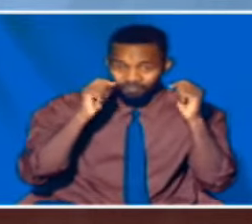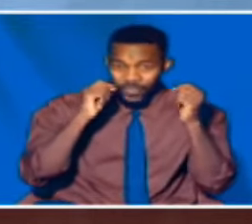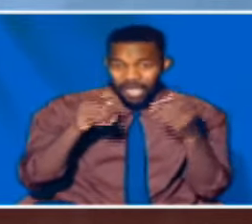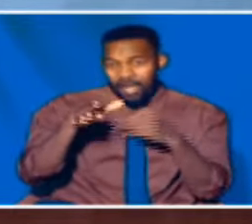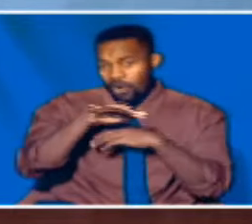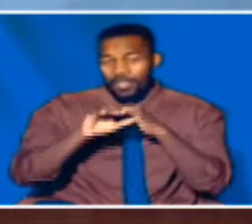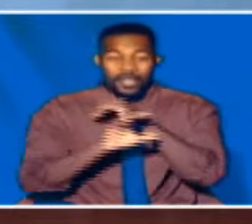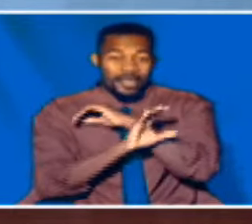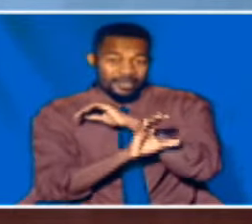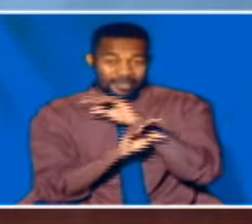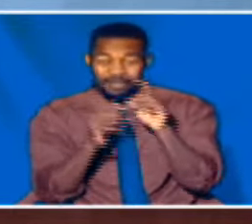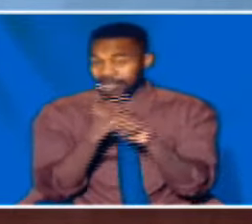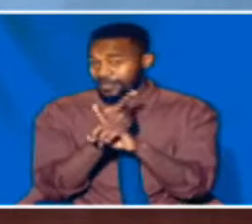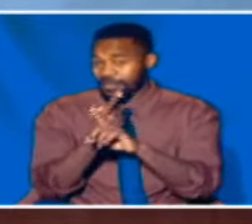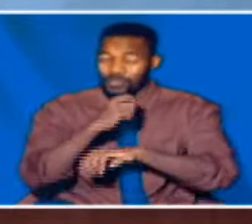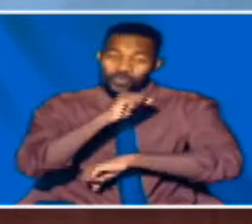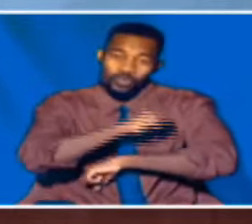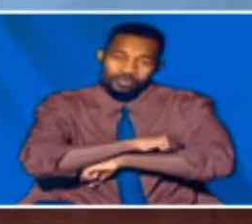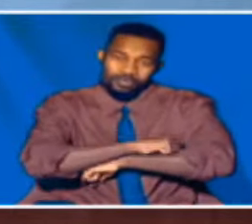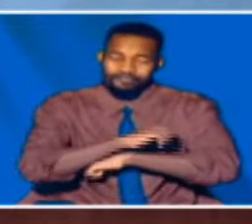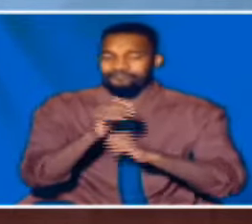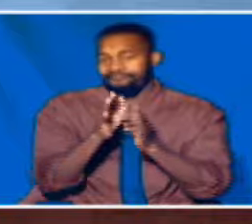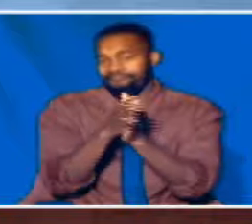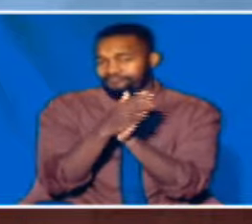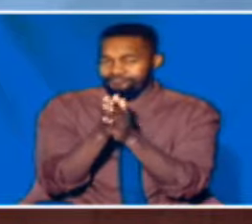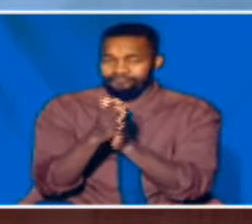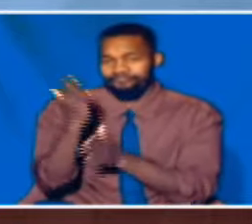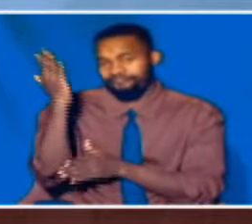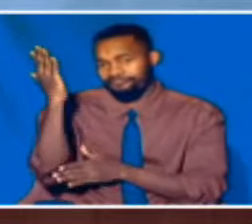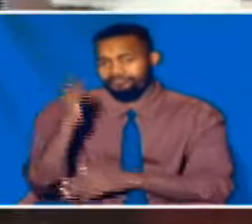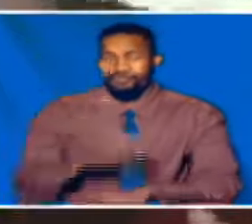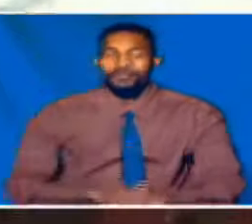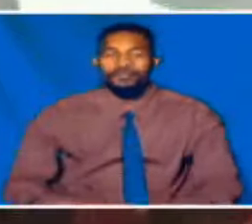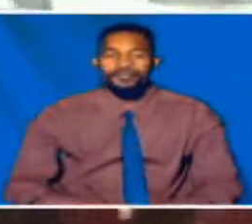country. Here is Anne Musungu with that report.